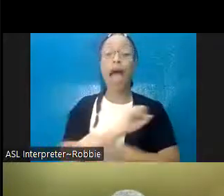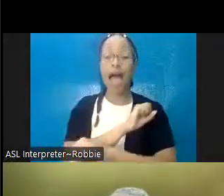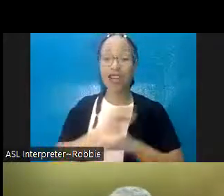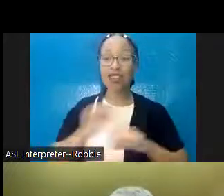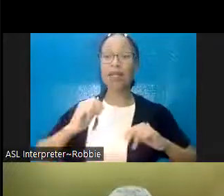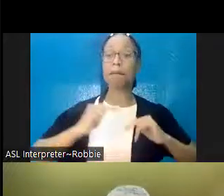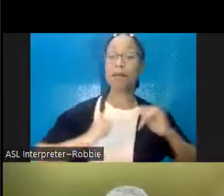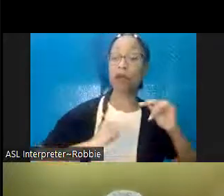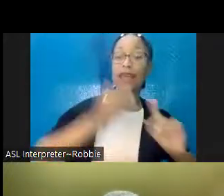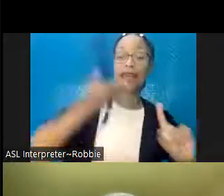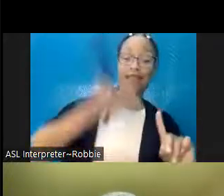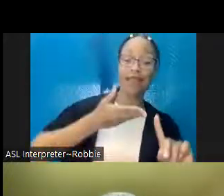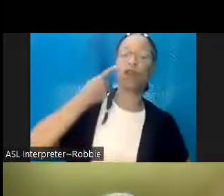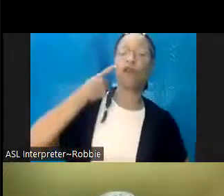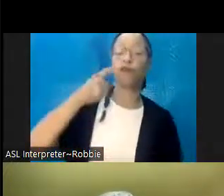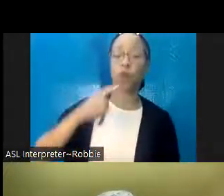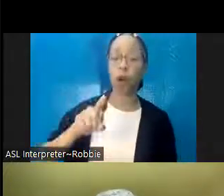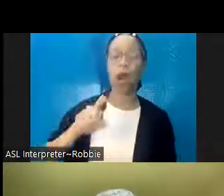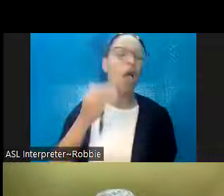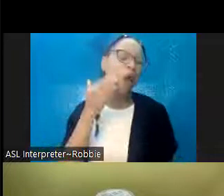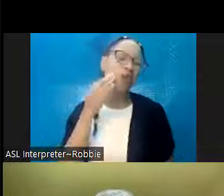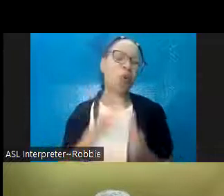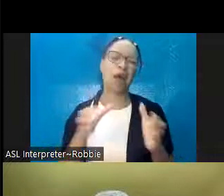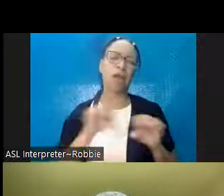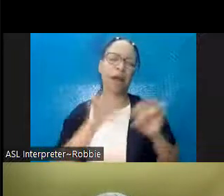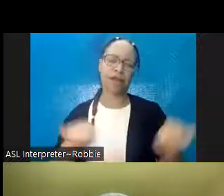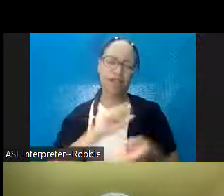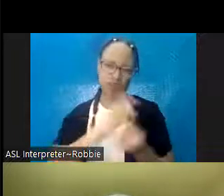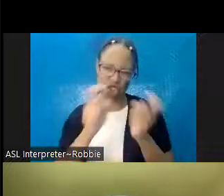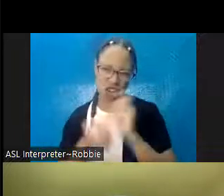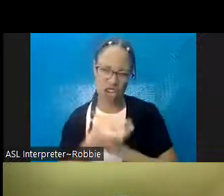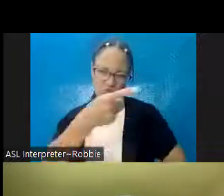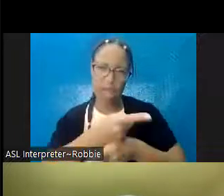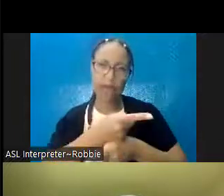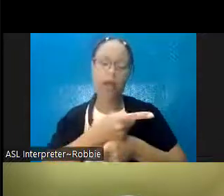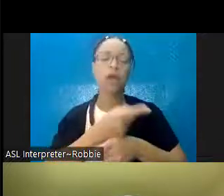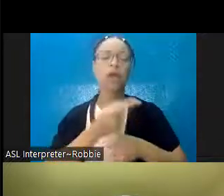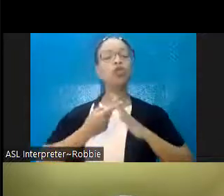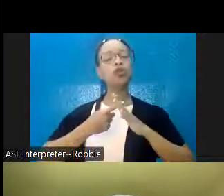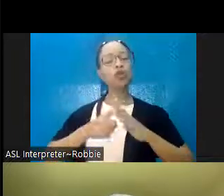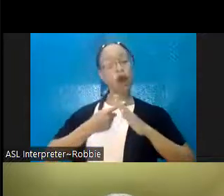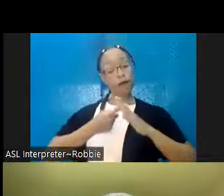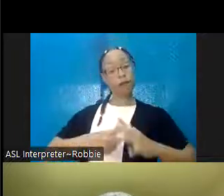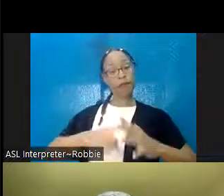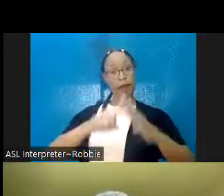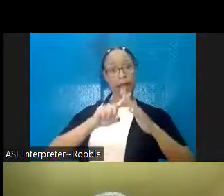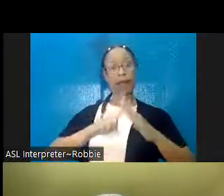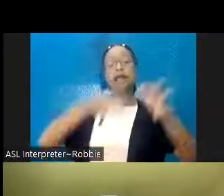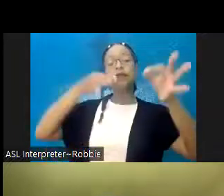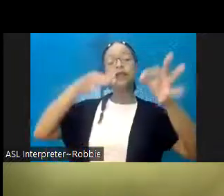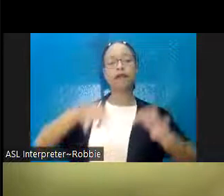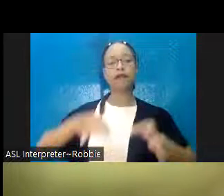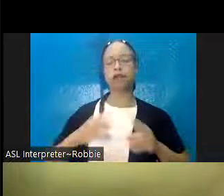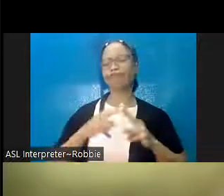capacities for. And we know a lot about systems change, right? So just starting from the beginning, the systems definition, a